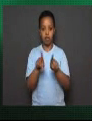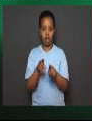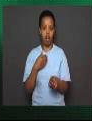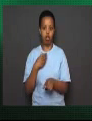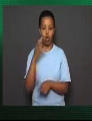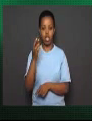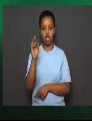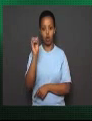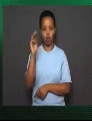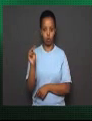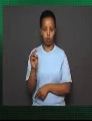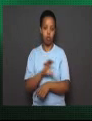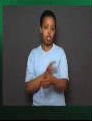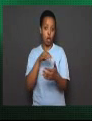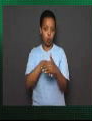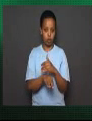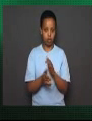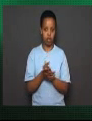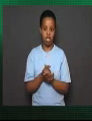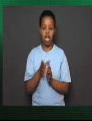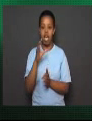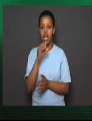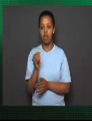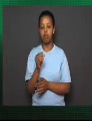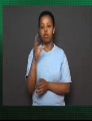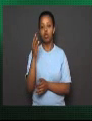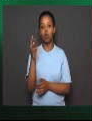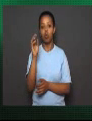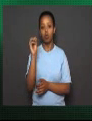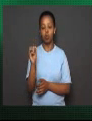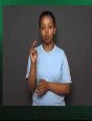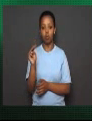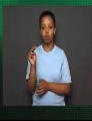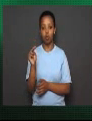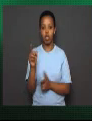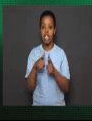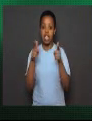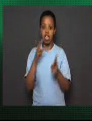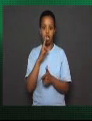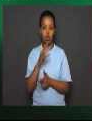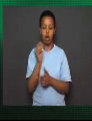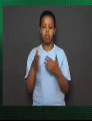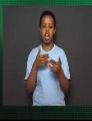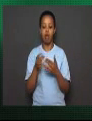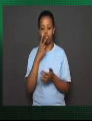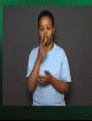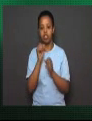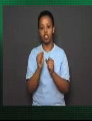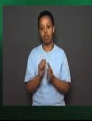of chromosomes per cell, and the chromosomes are large and easy to see.